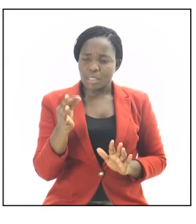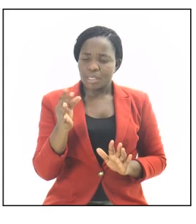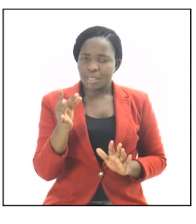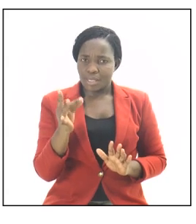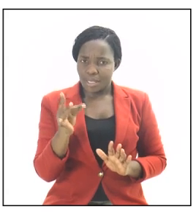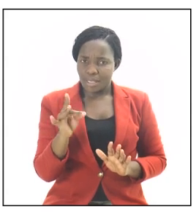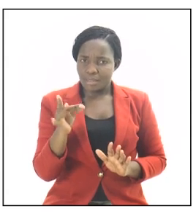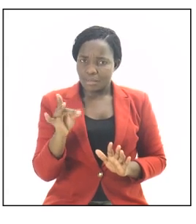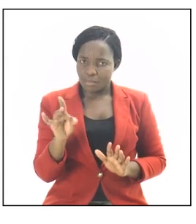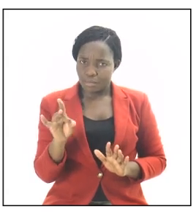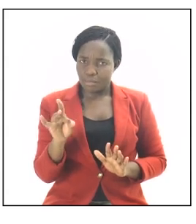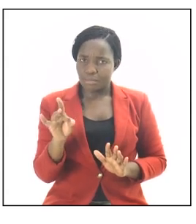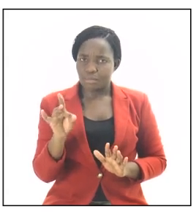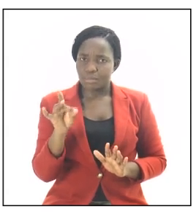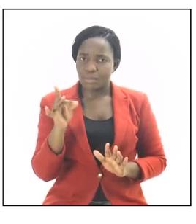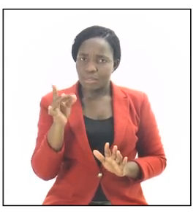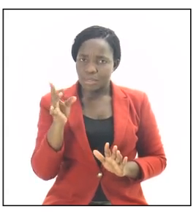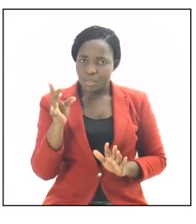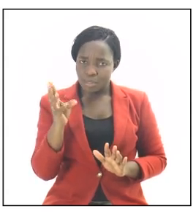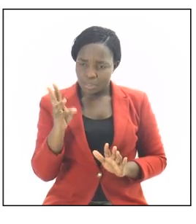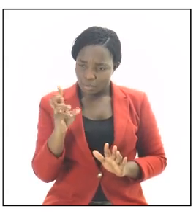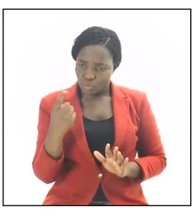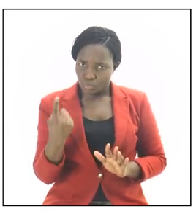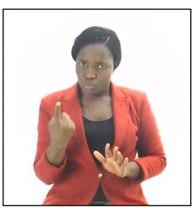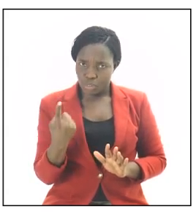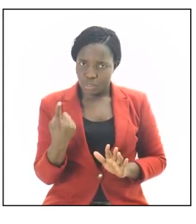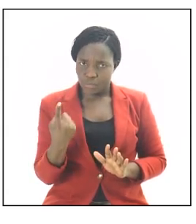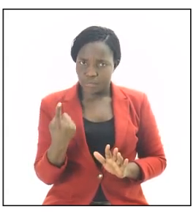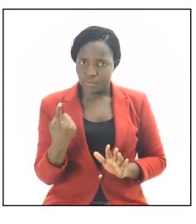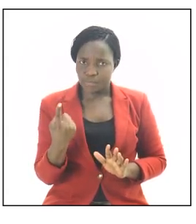and multiply it by 7 squared.